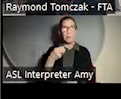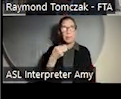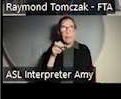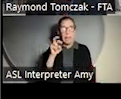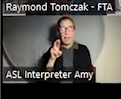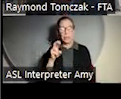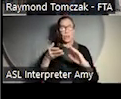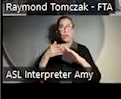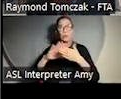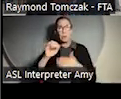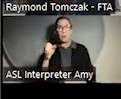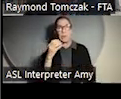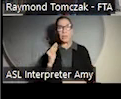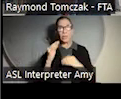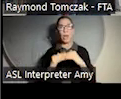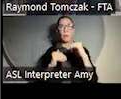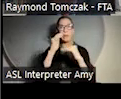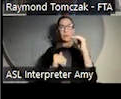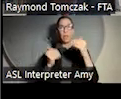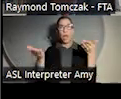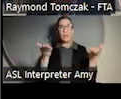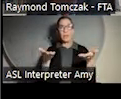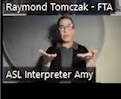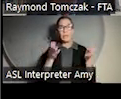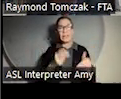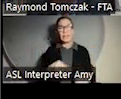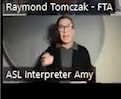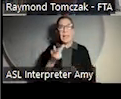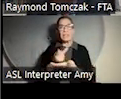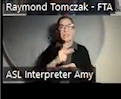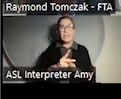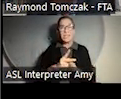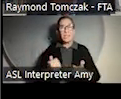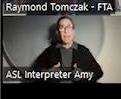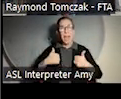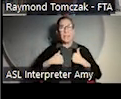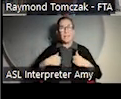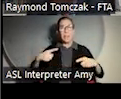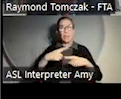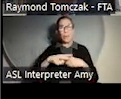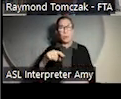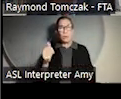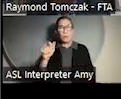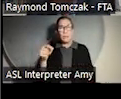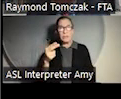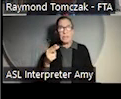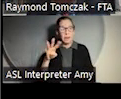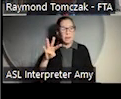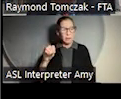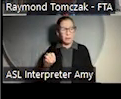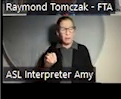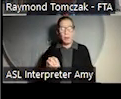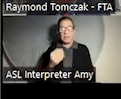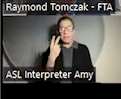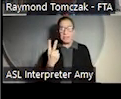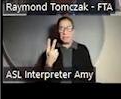home after 20 years of serving Hell's Kitchen. Today, I speak as a resident living on the corner of 10th and 40th, opposite where 2 of these new